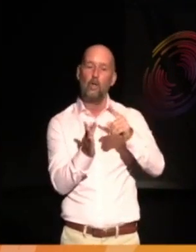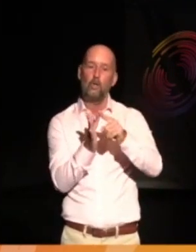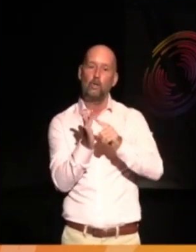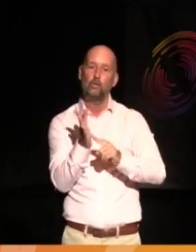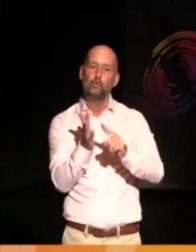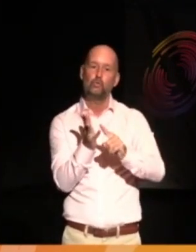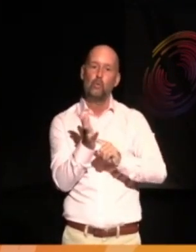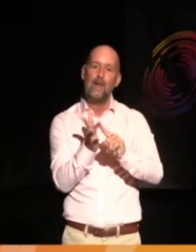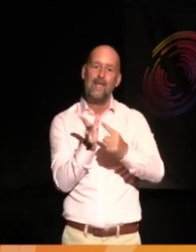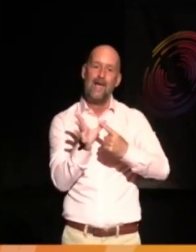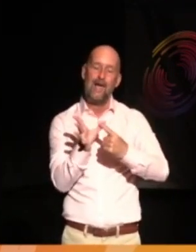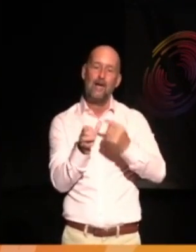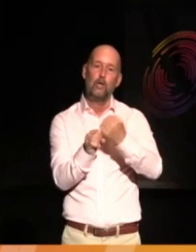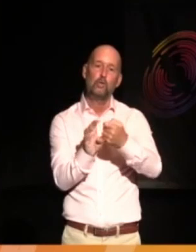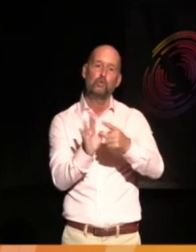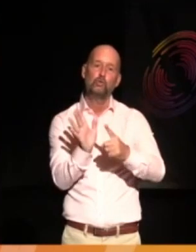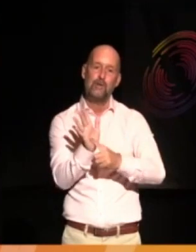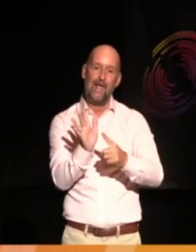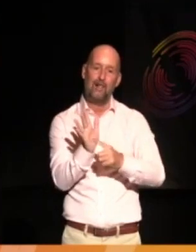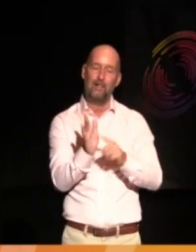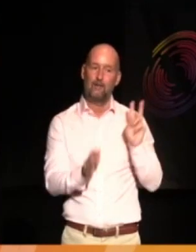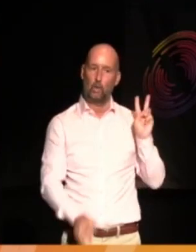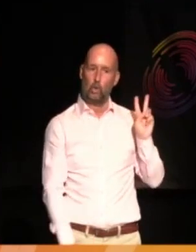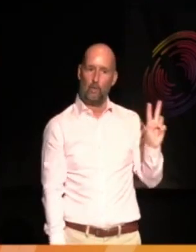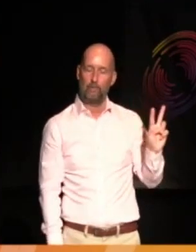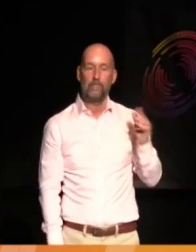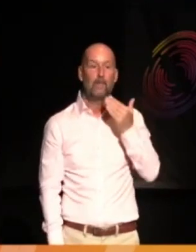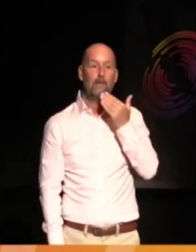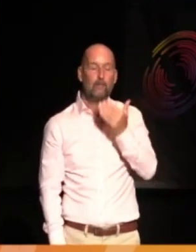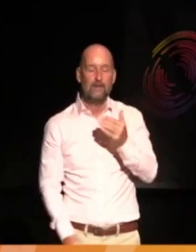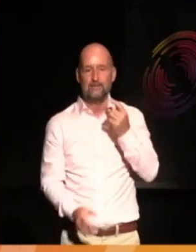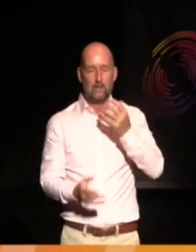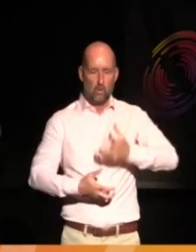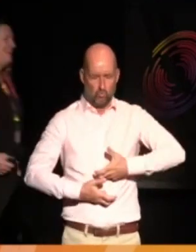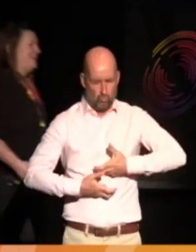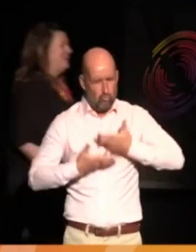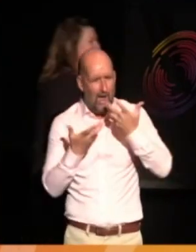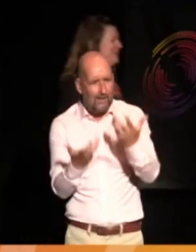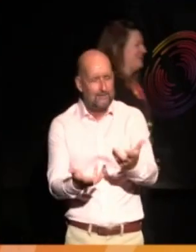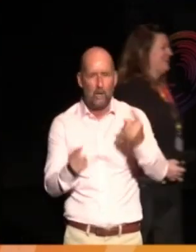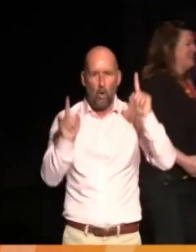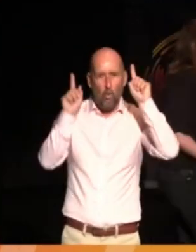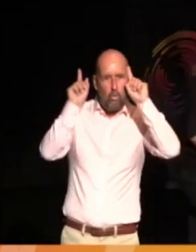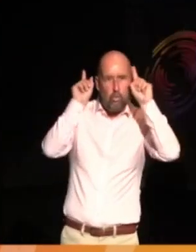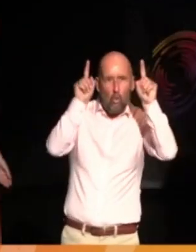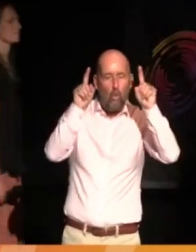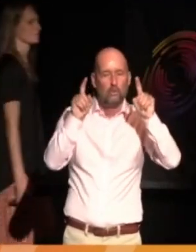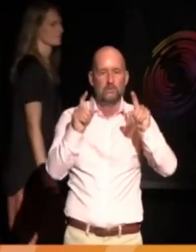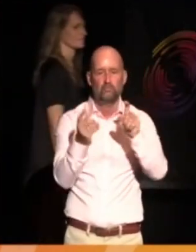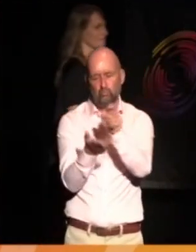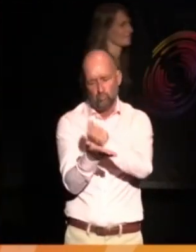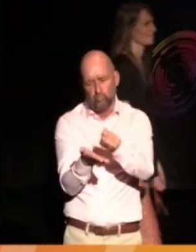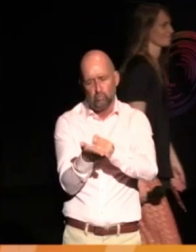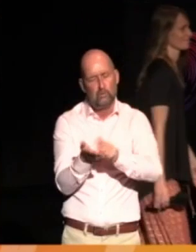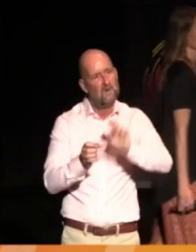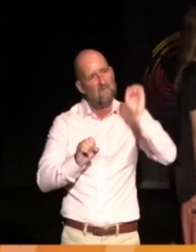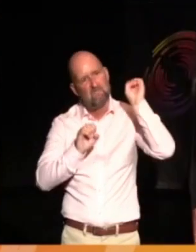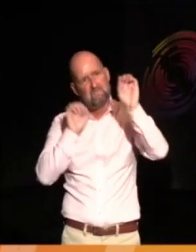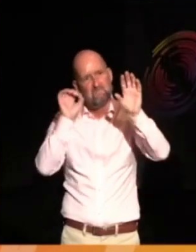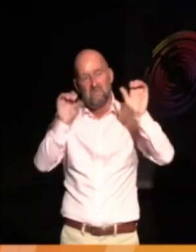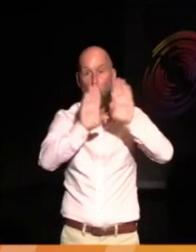on stage are putting together, where any thoughts, rants, ideas you've got you can just put them there. Do you want to just